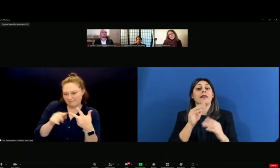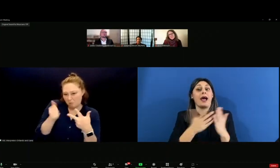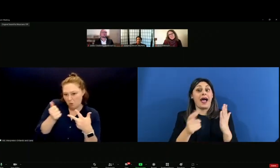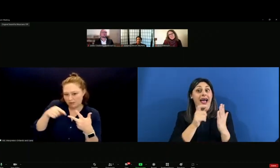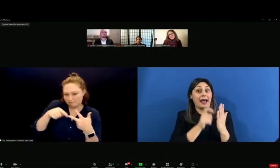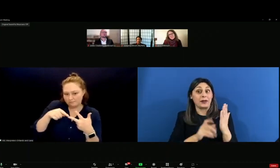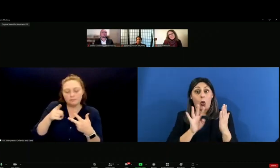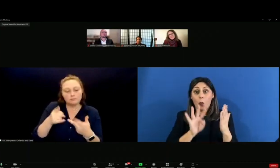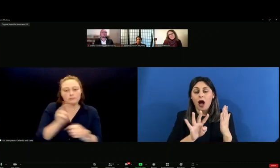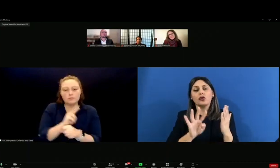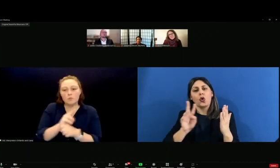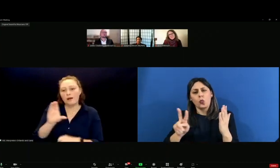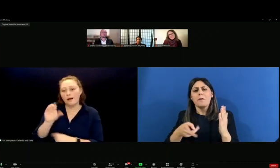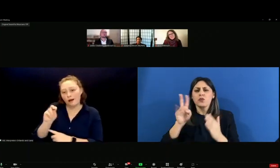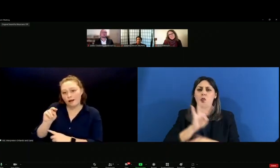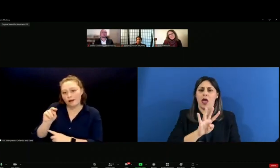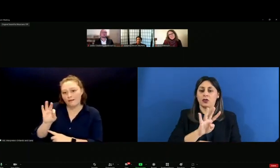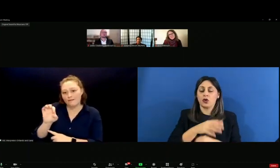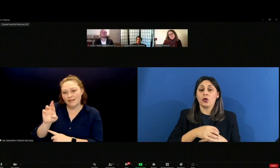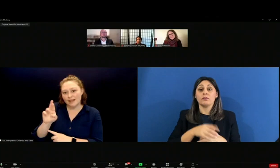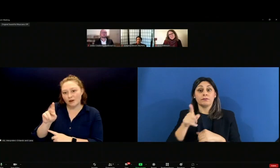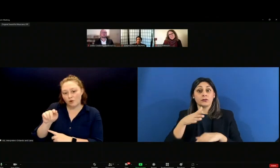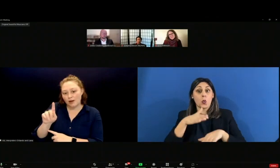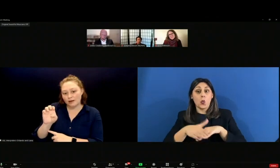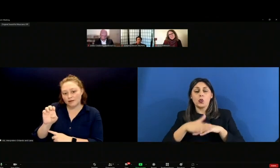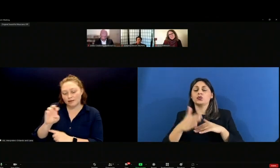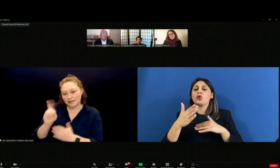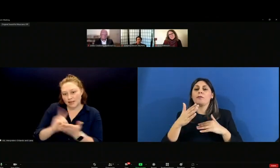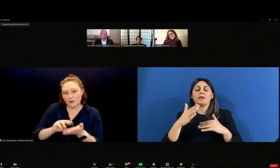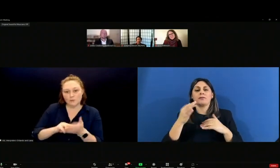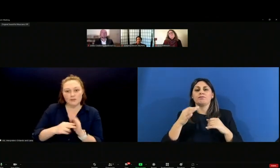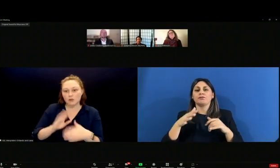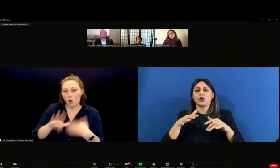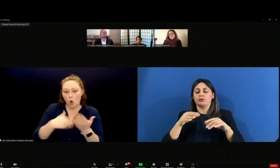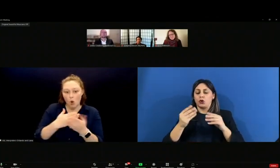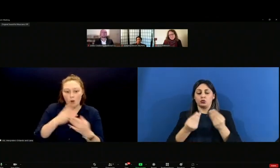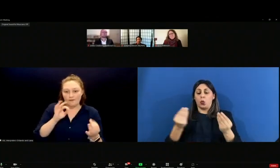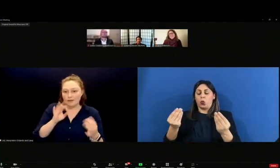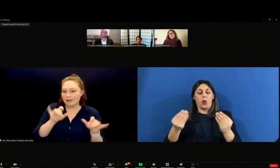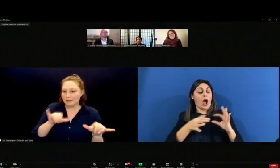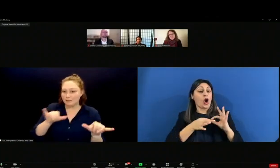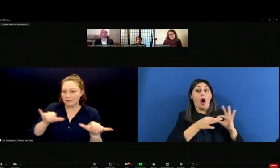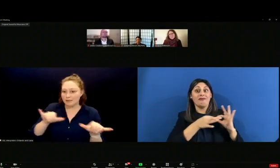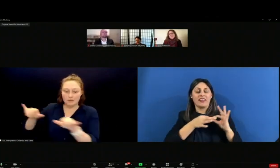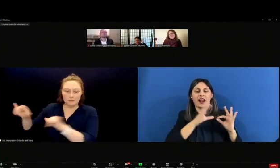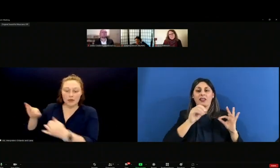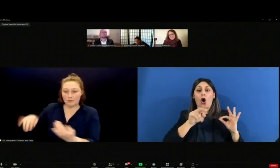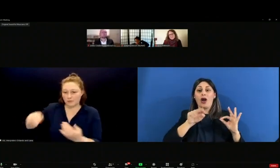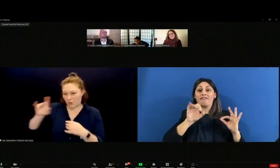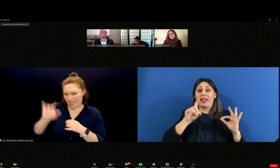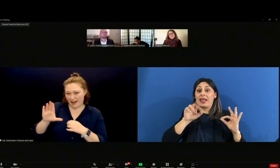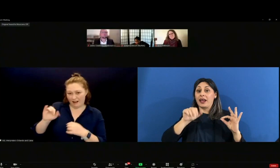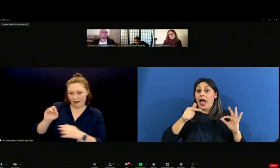all participants got the same feedback, as you note. So in chapter 4 you write, the matcher was a confederate who had been instructed to look